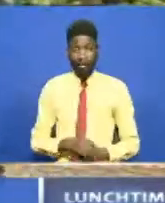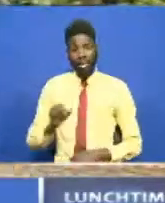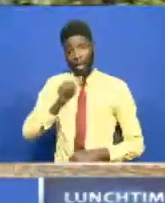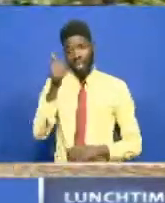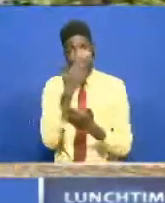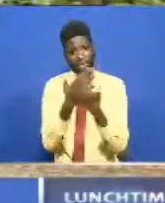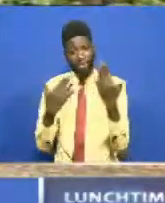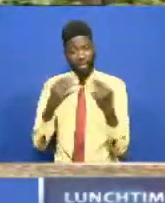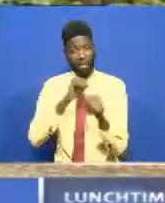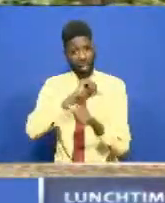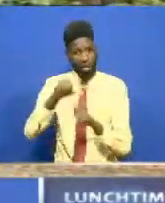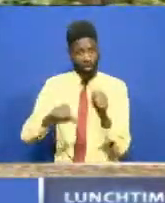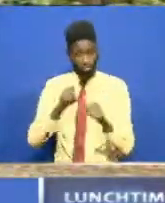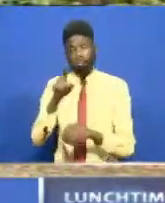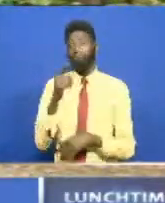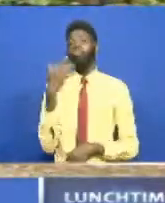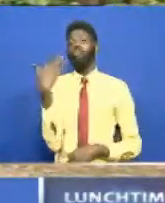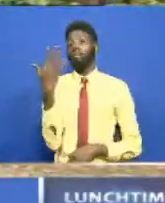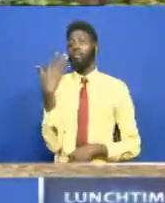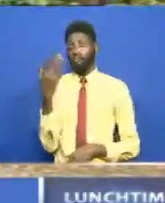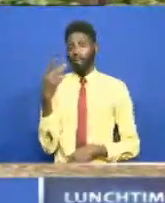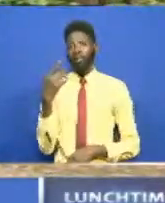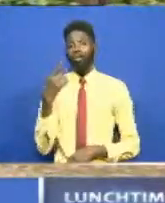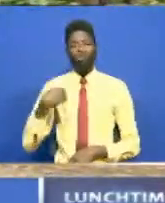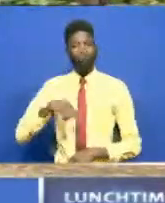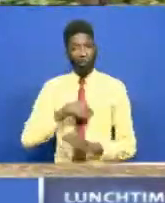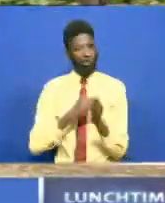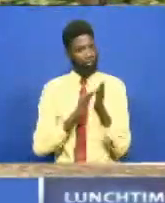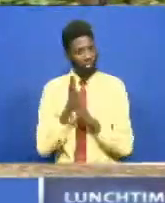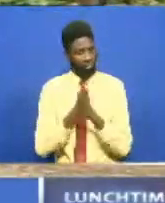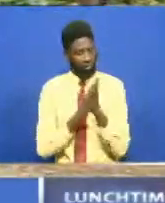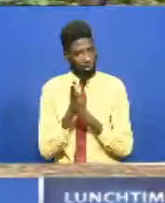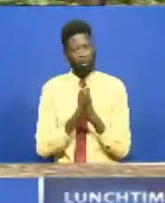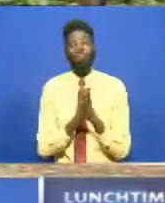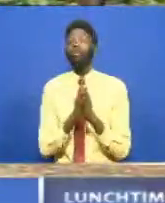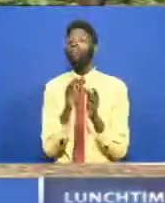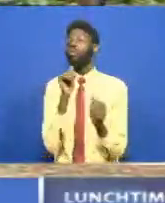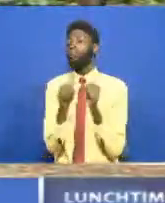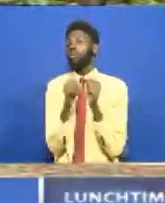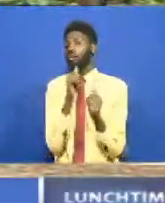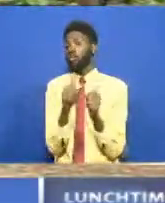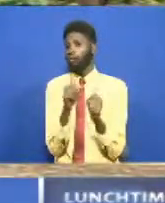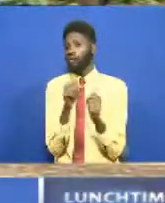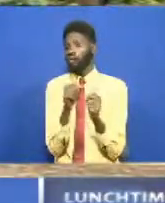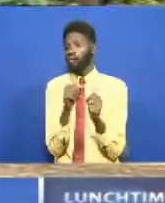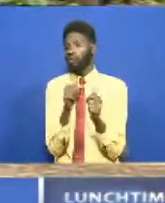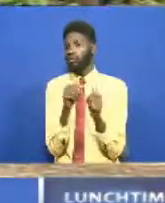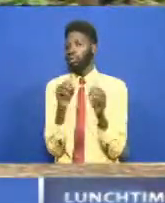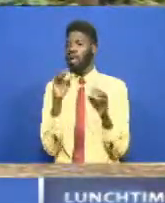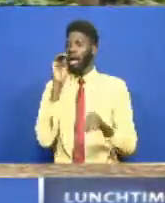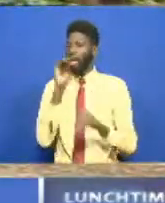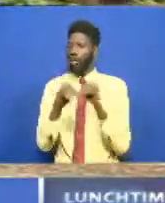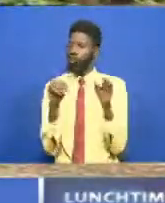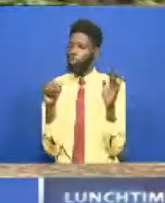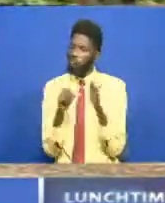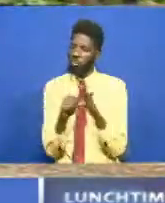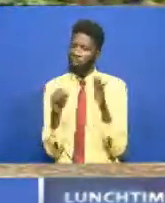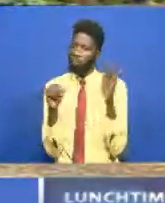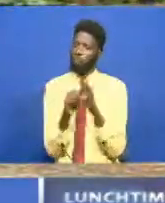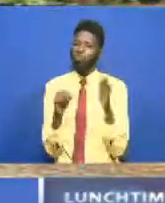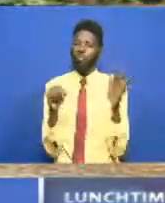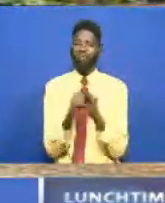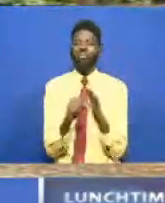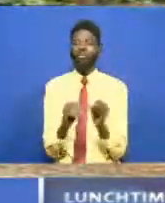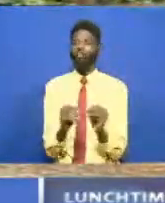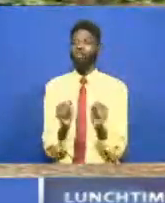we've been very enthusiastic about is on this issue of solving election problems. We